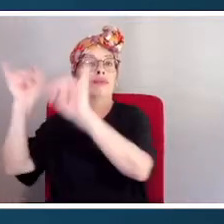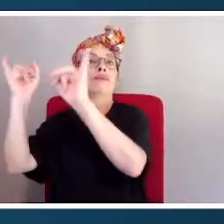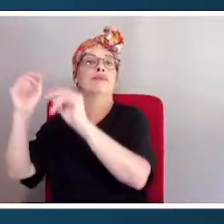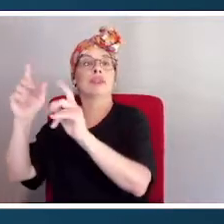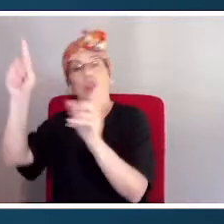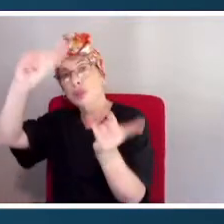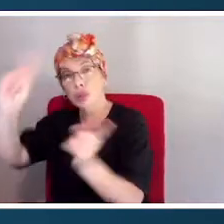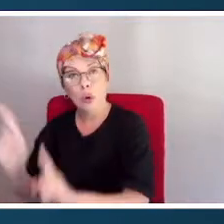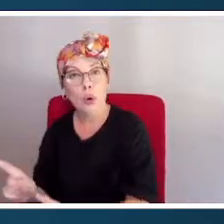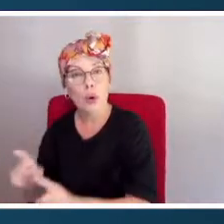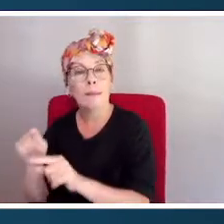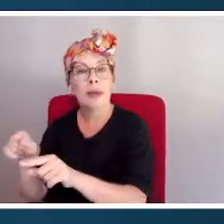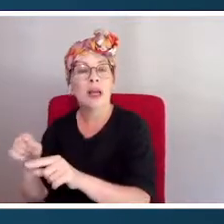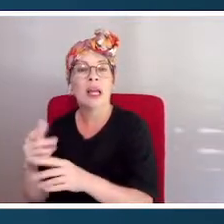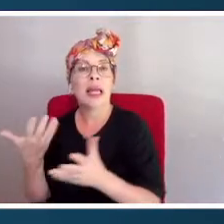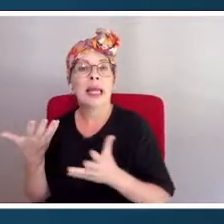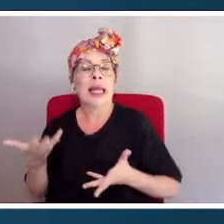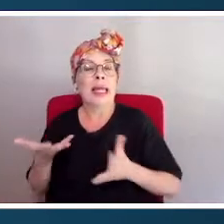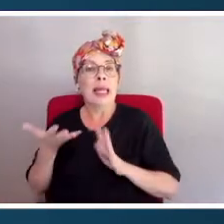Inevitably,